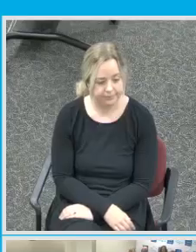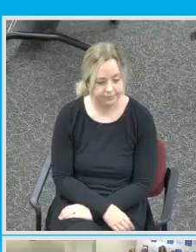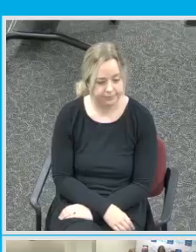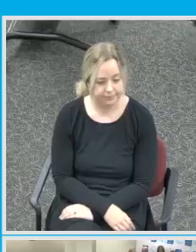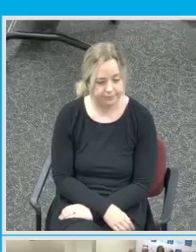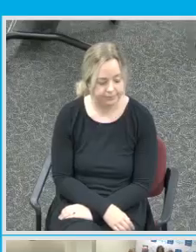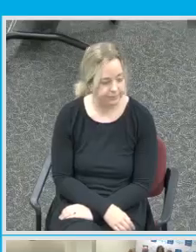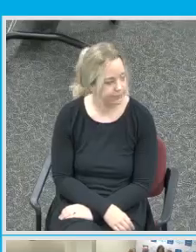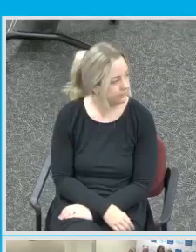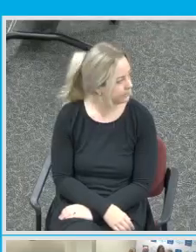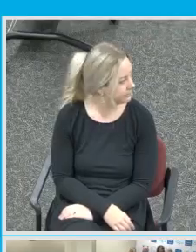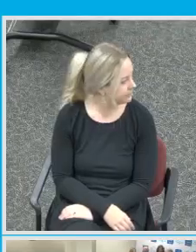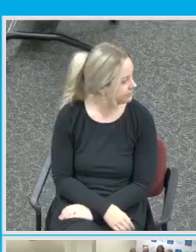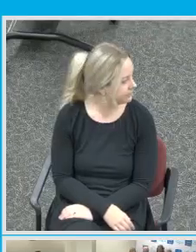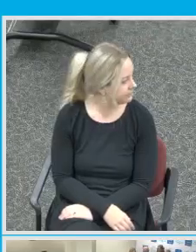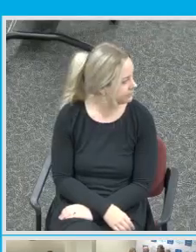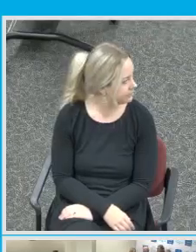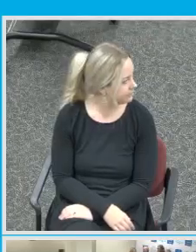My son didn't want to do that.